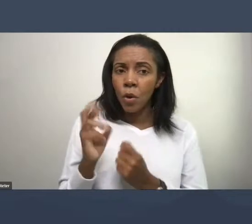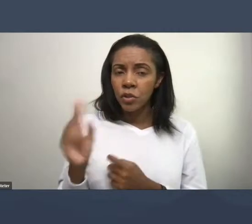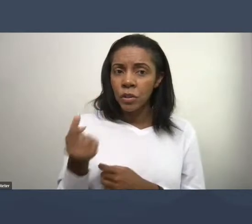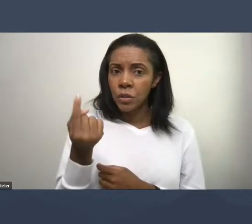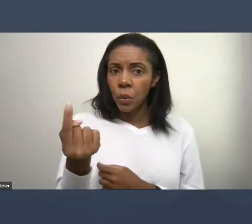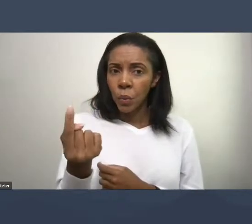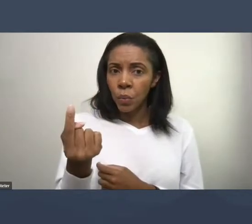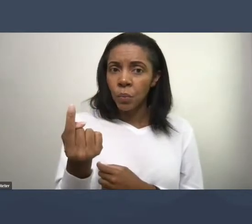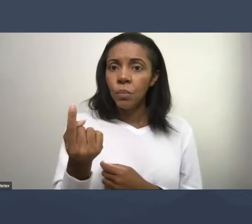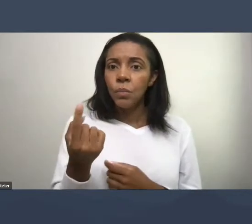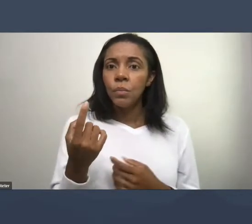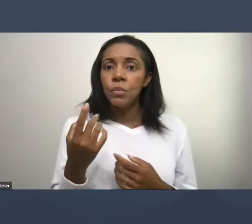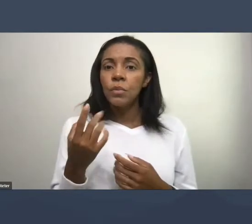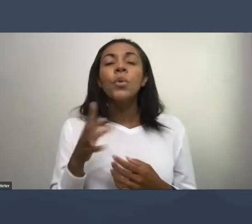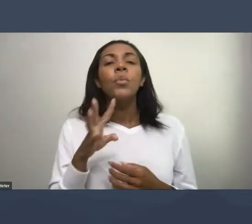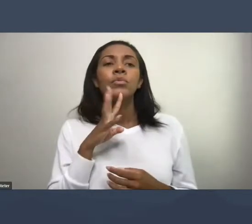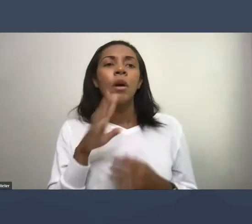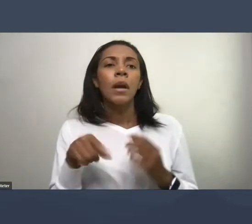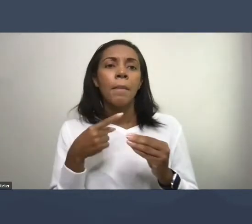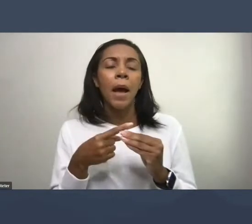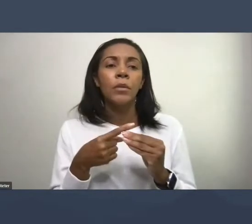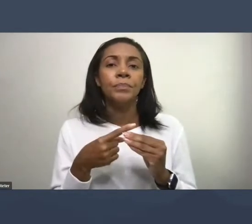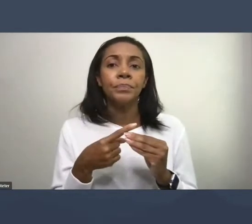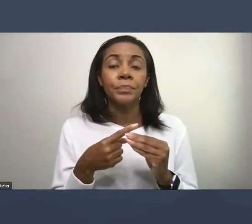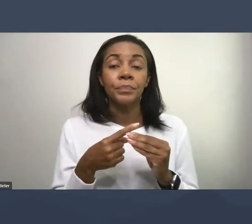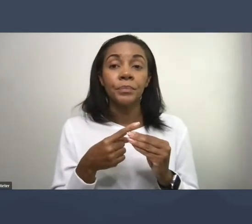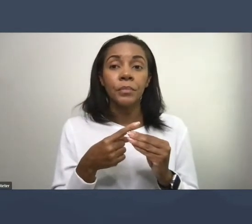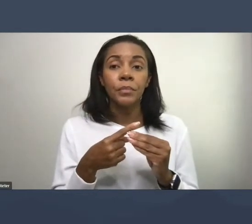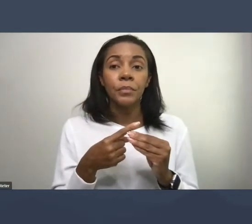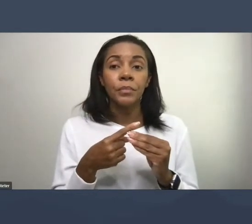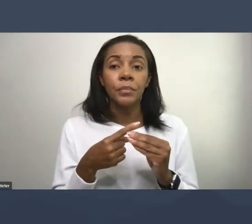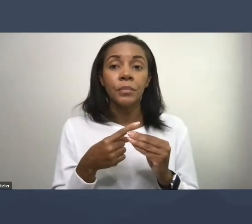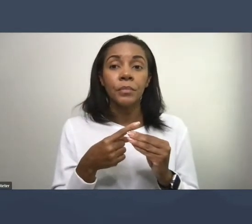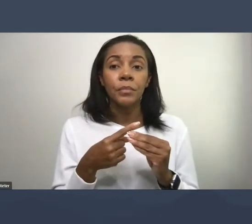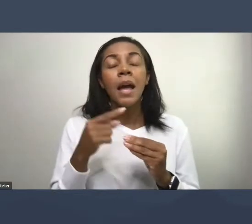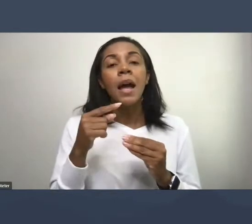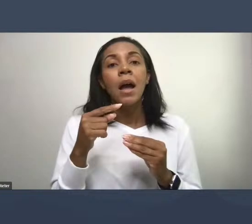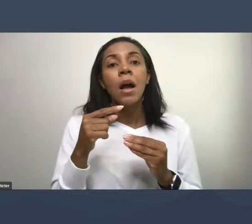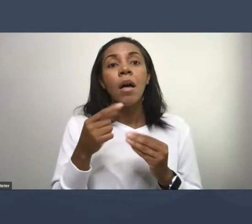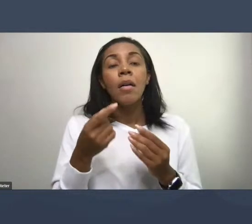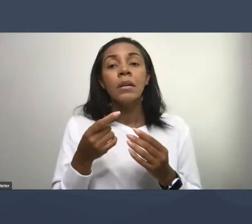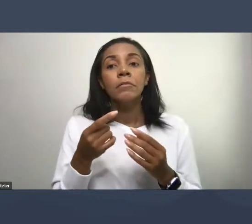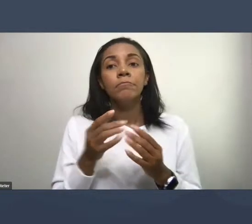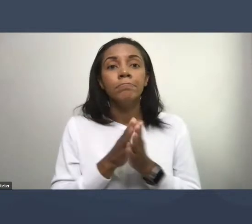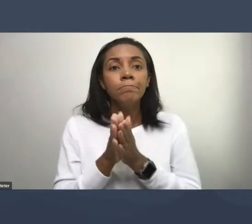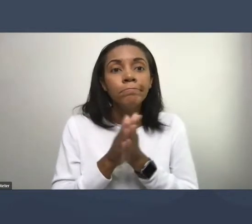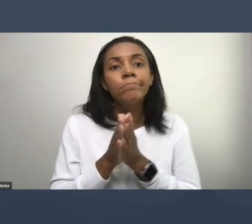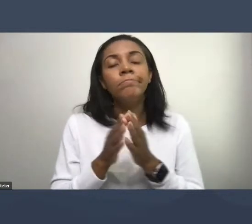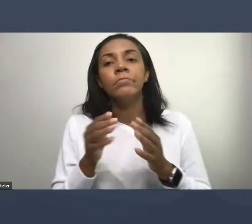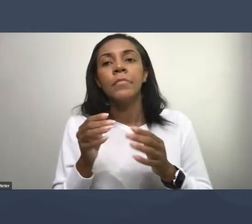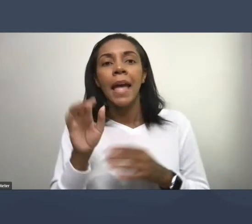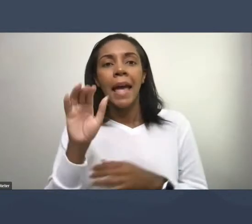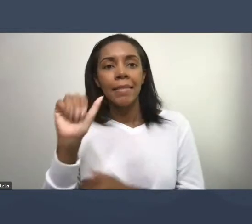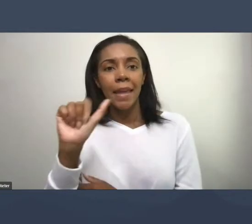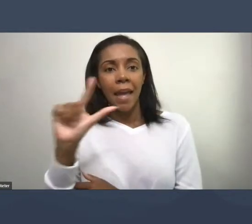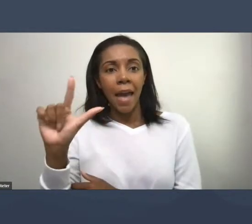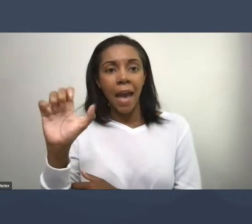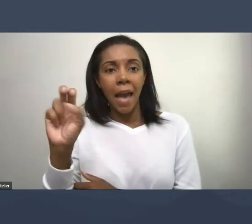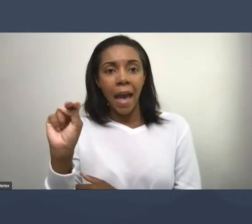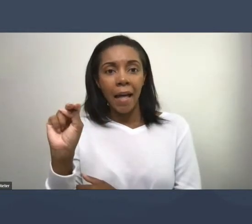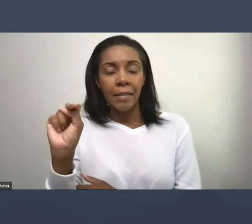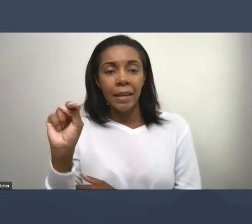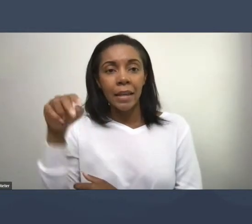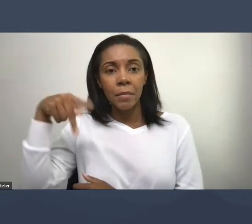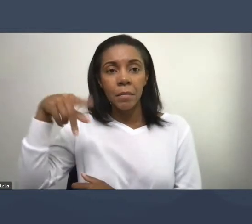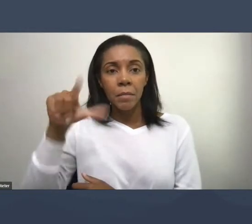talk about the mitigation efforts at the Allen plant. I know there were some questions regarding that at a